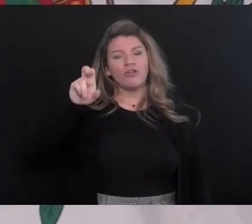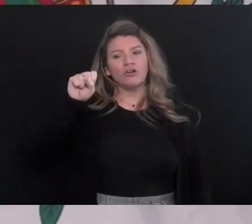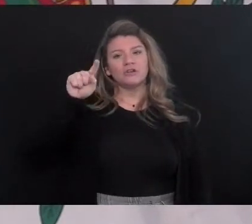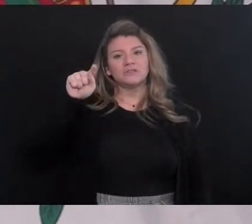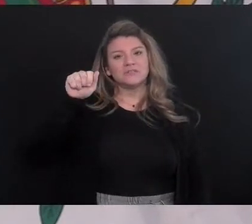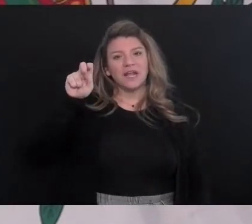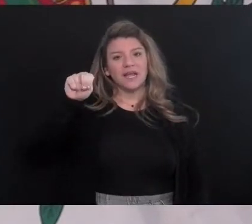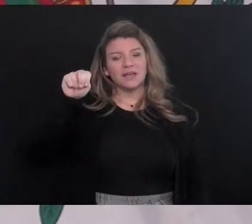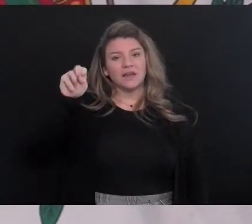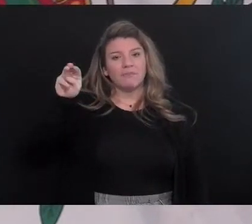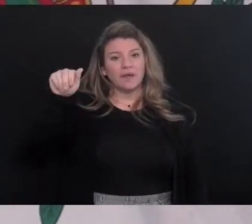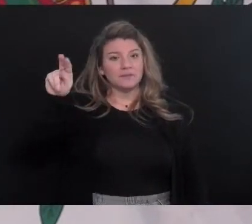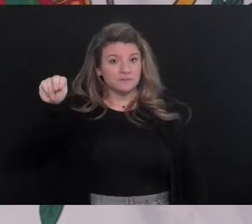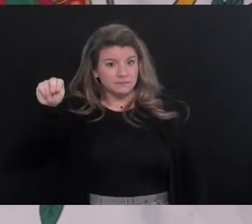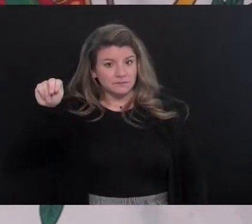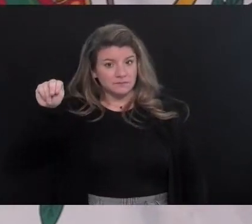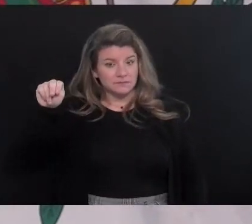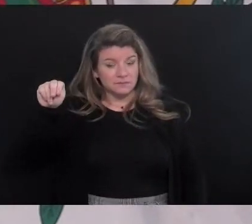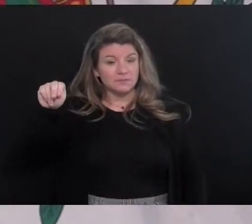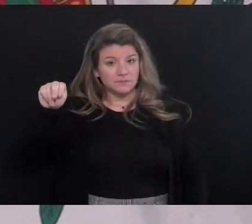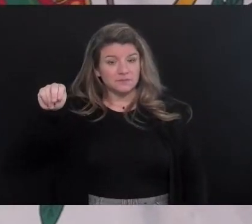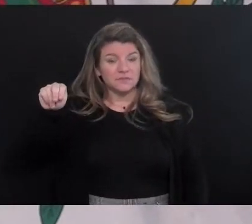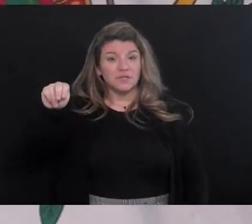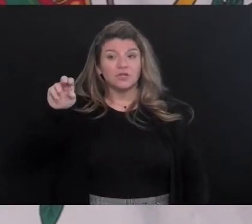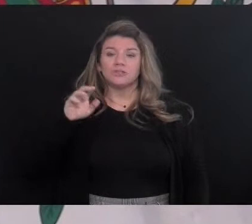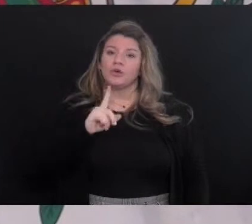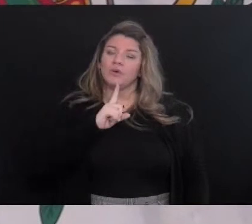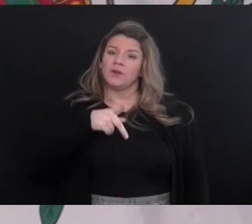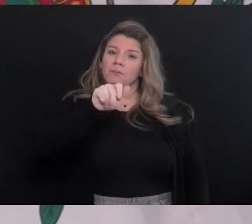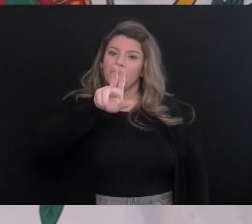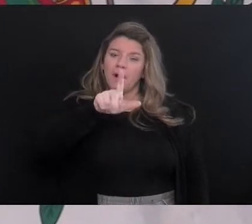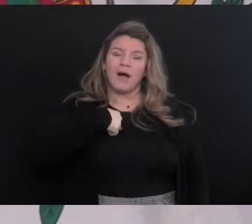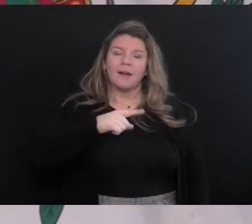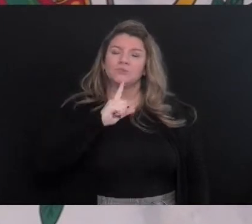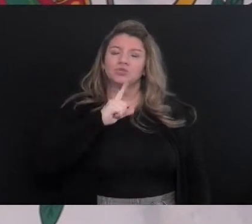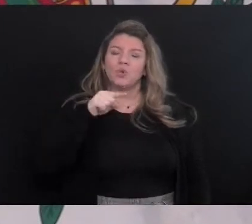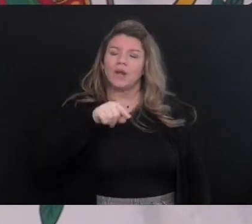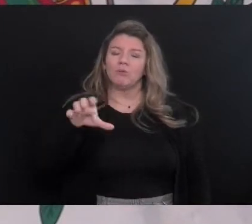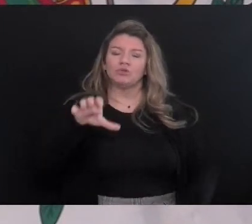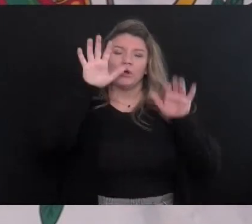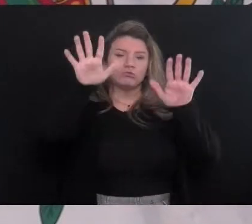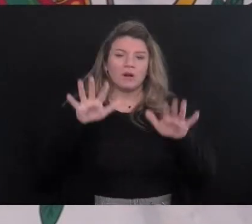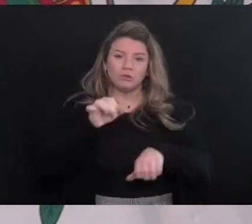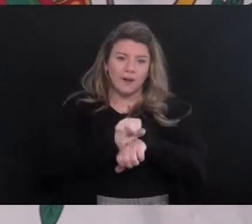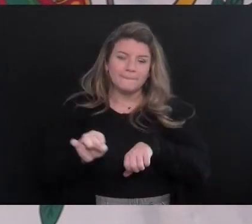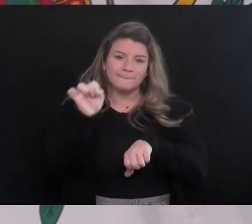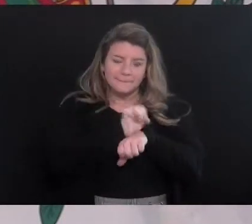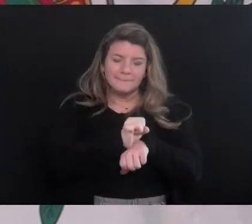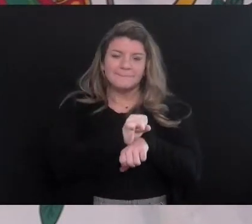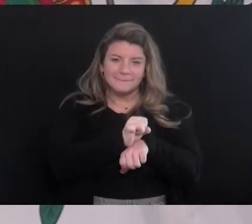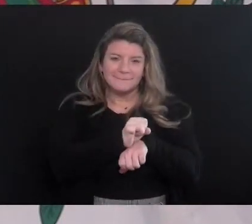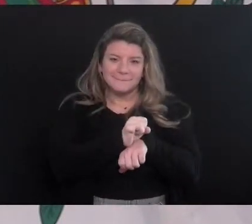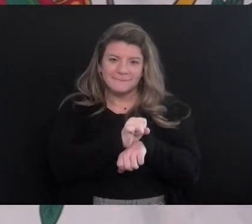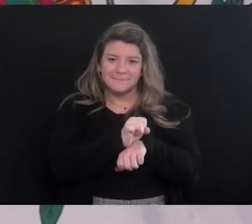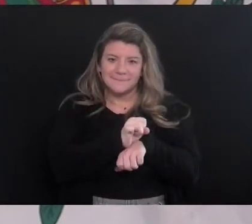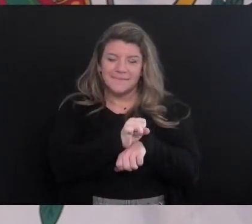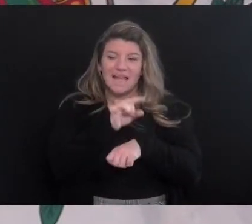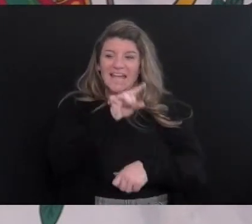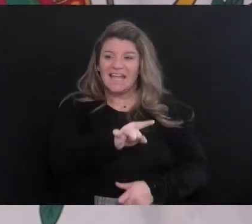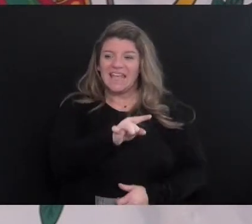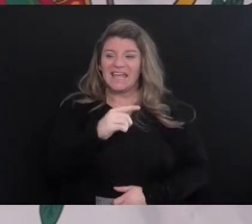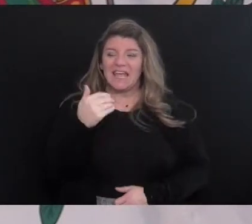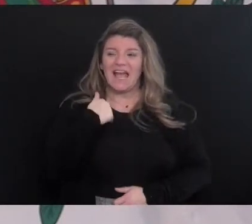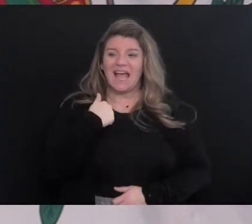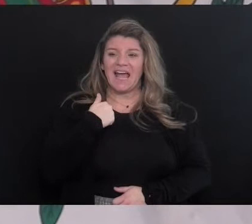Maynard. Now, so Paul, I'm sure, will do an incredible job, and he's got